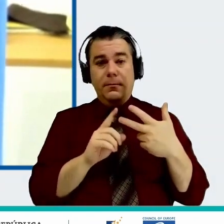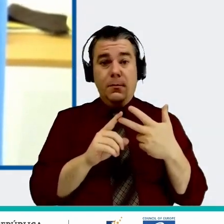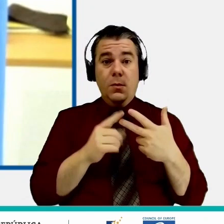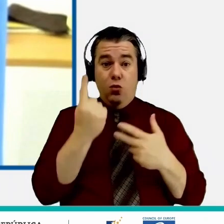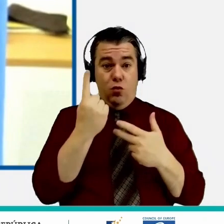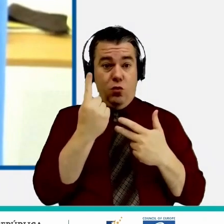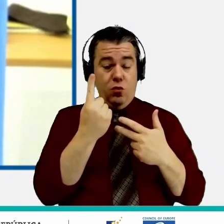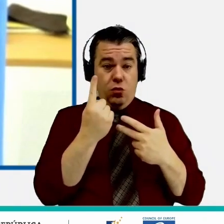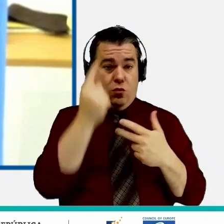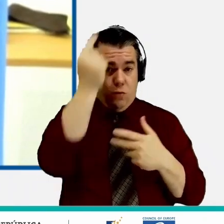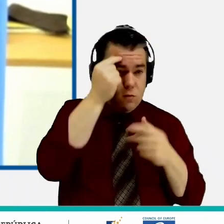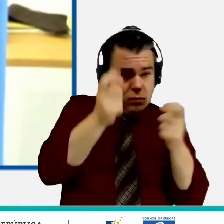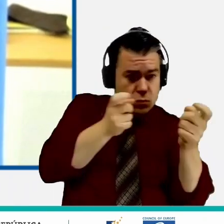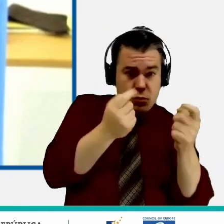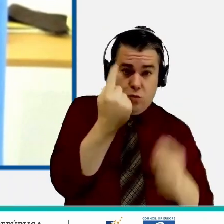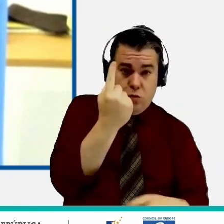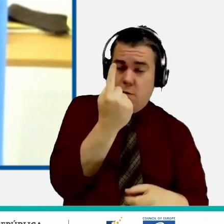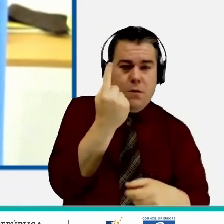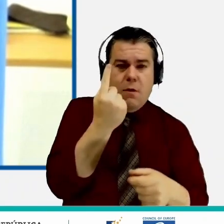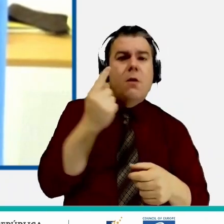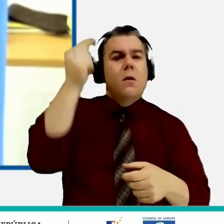of transboundary cooperation leads me to this